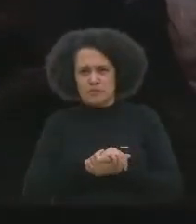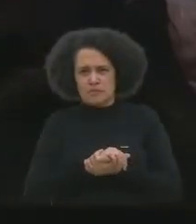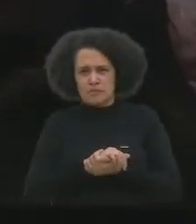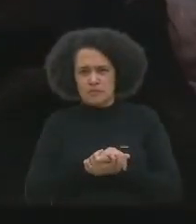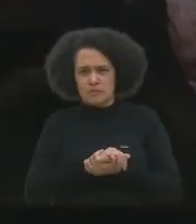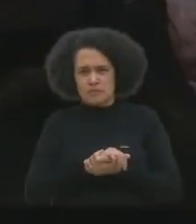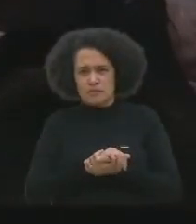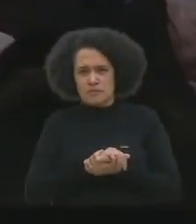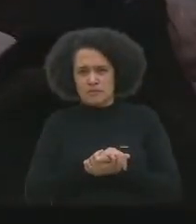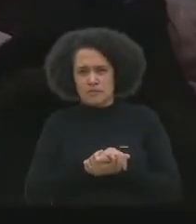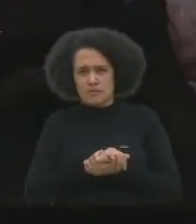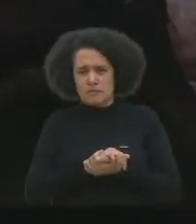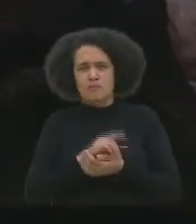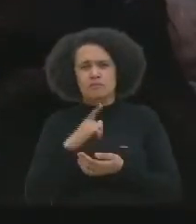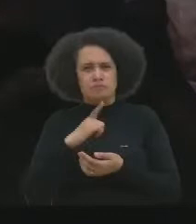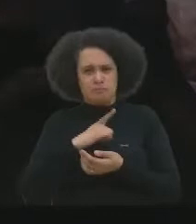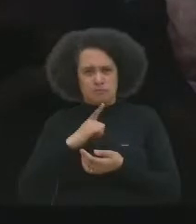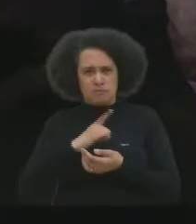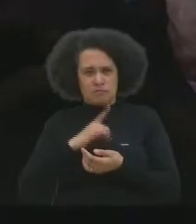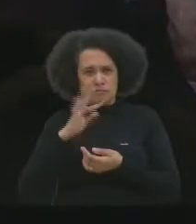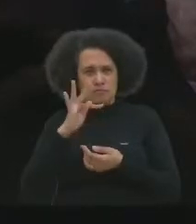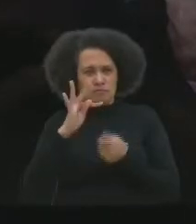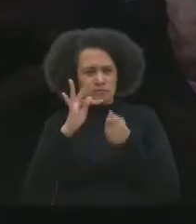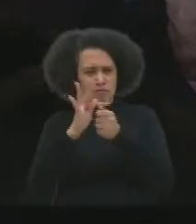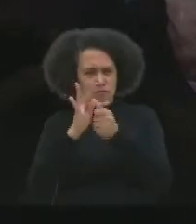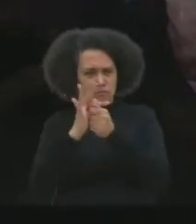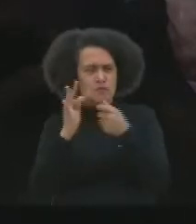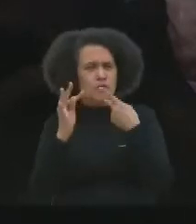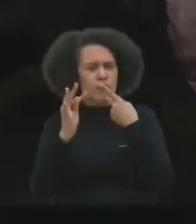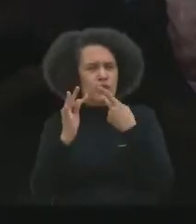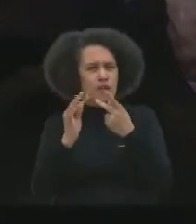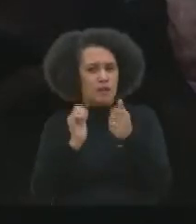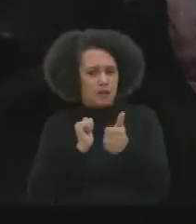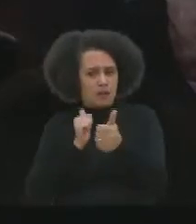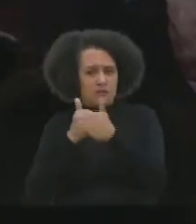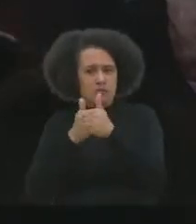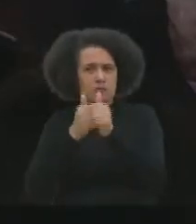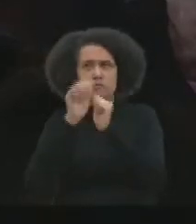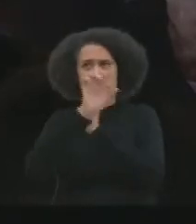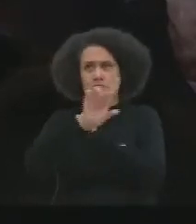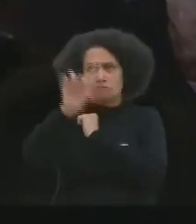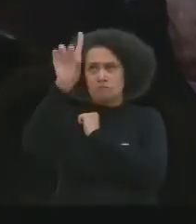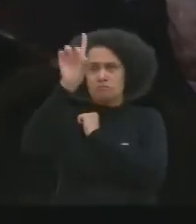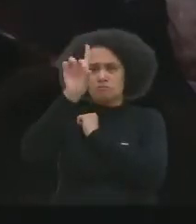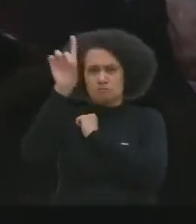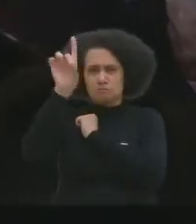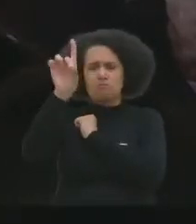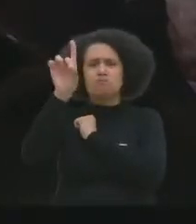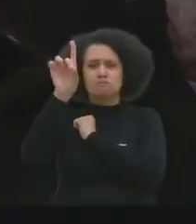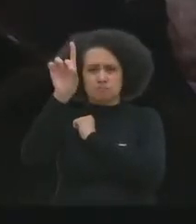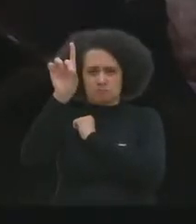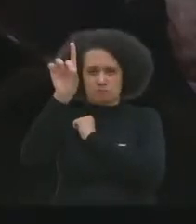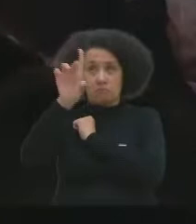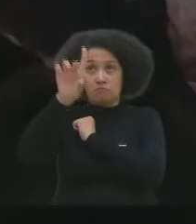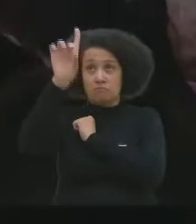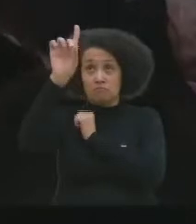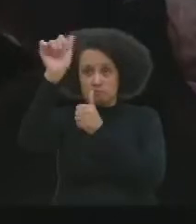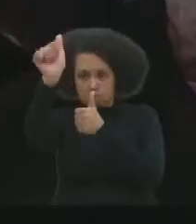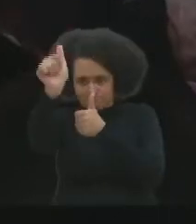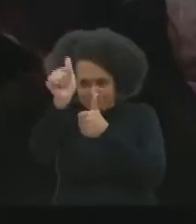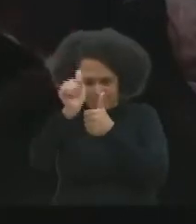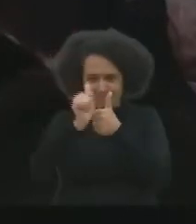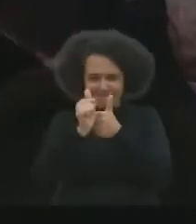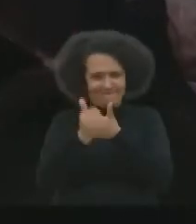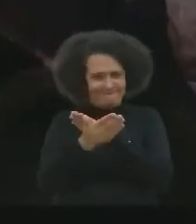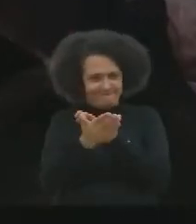to God. E Tiago vai em diante dizendo, aproximai-vos de Deus. And he will draw near to you. E ele se aproximará de vós. I